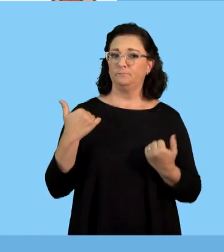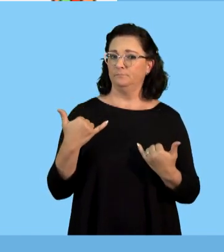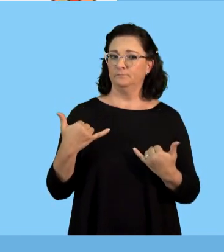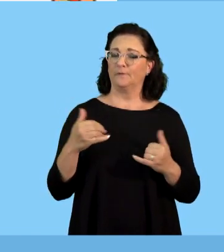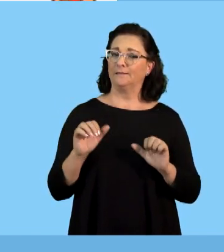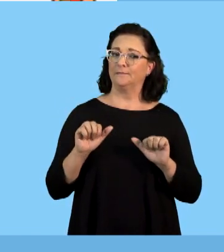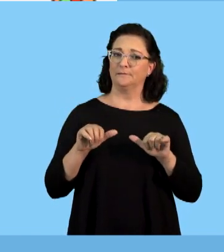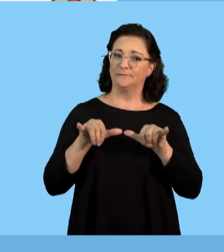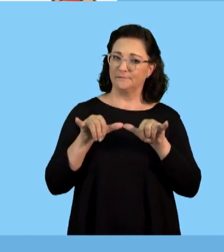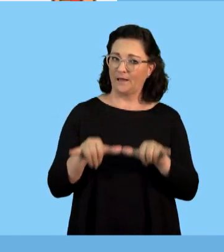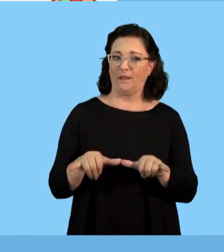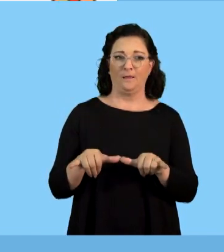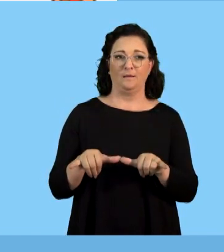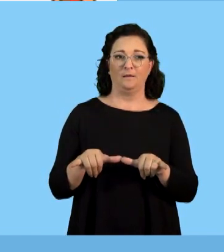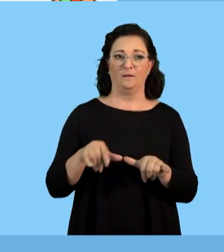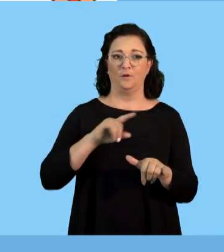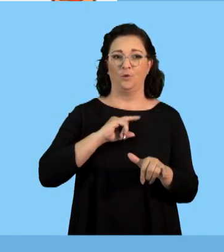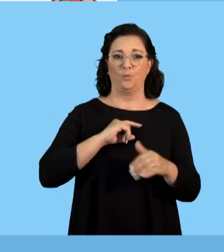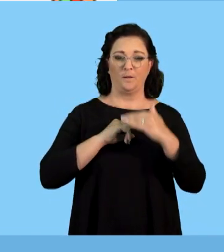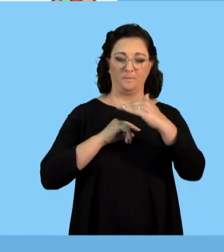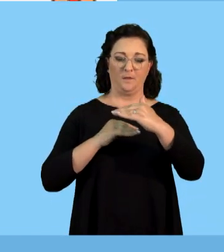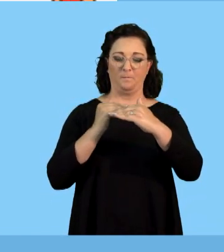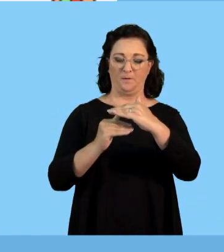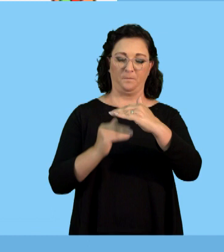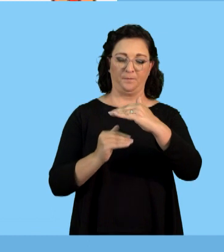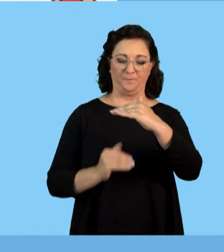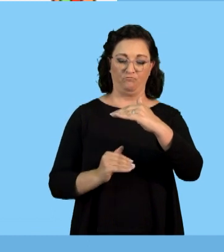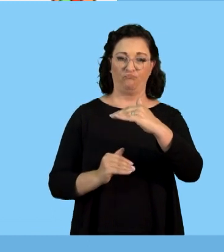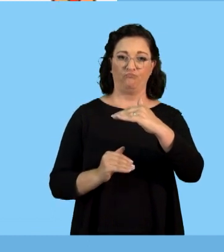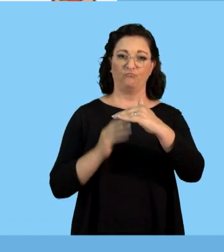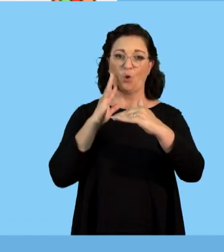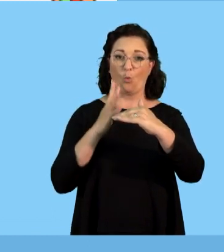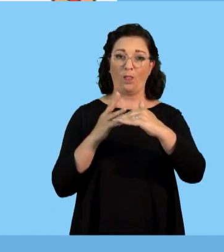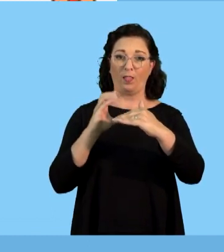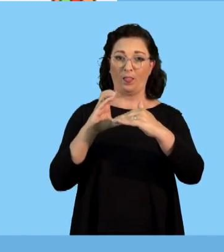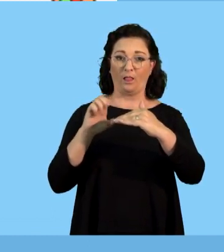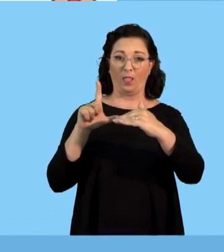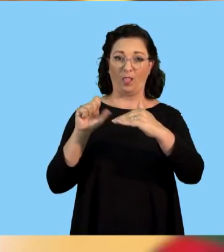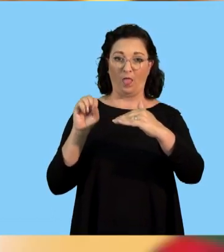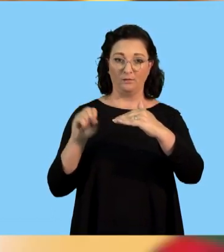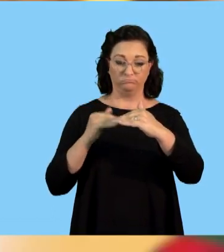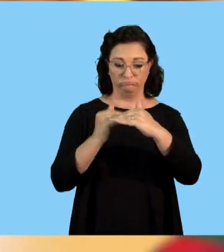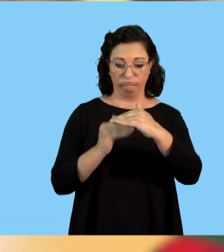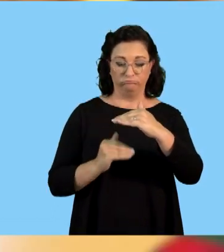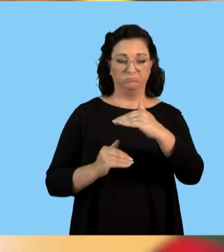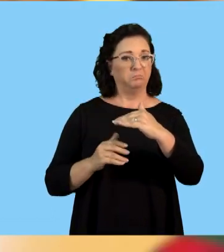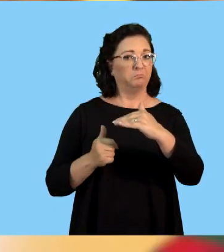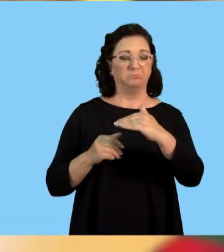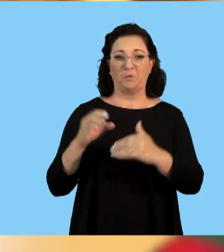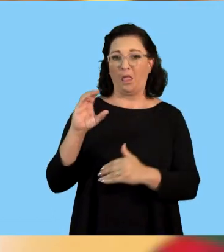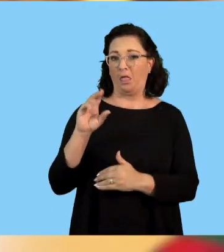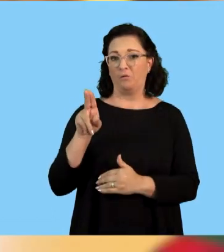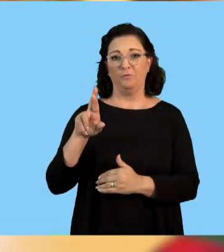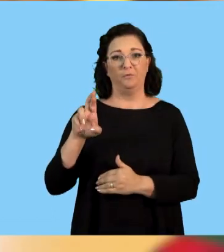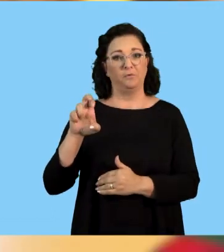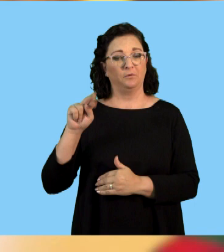current strength stays the same if you add cells in parallel. So you need to remember that resistance and current, they have that relationship that